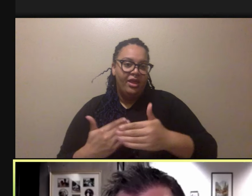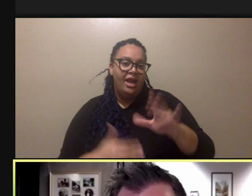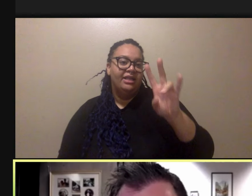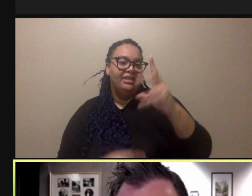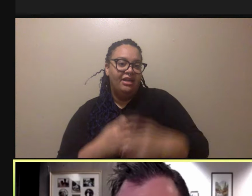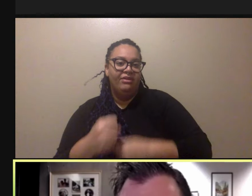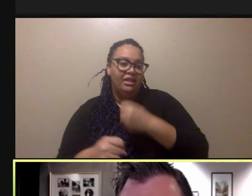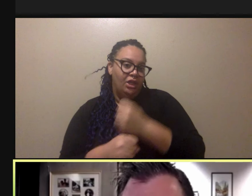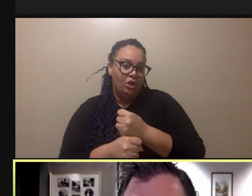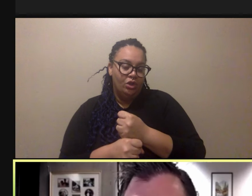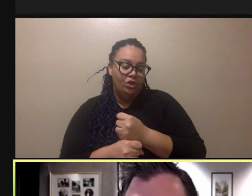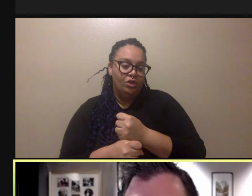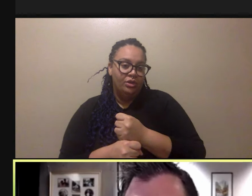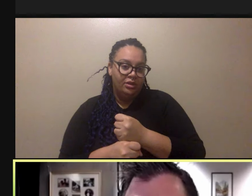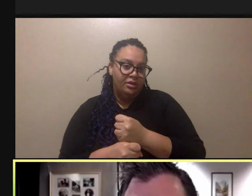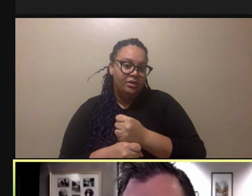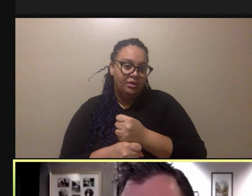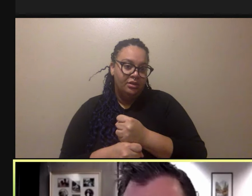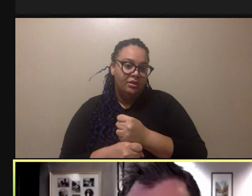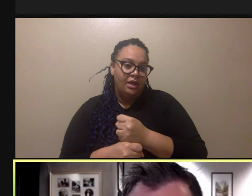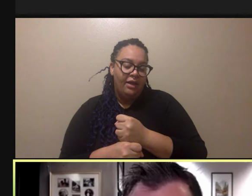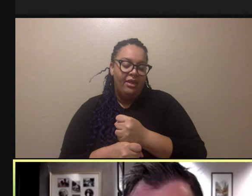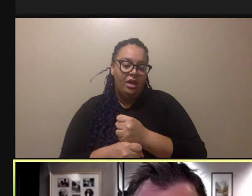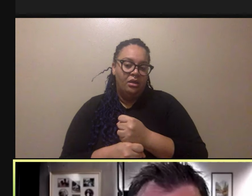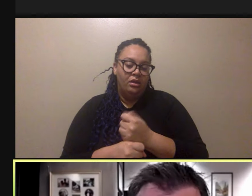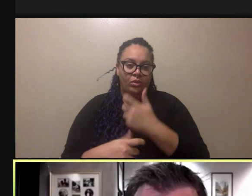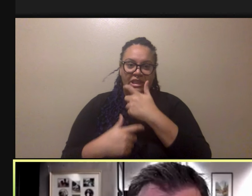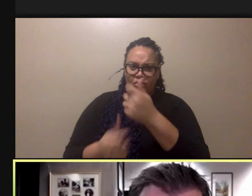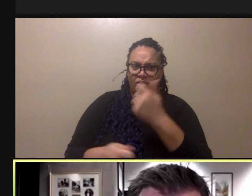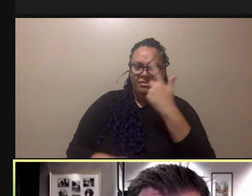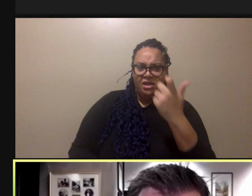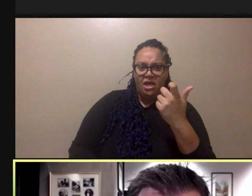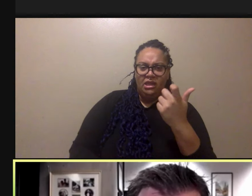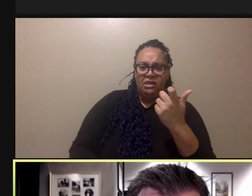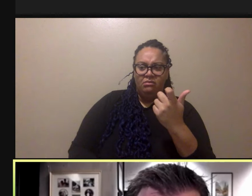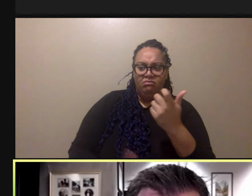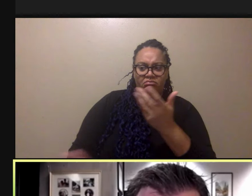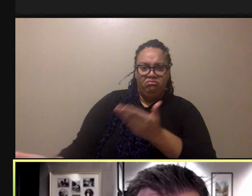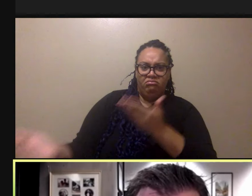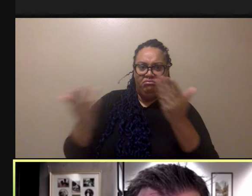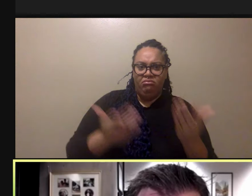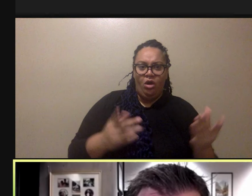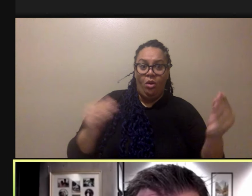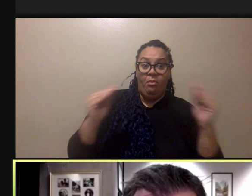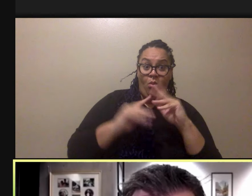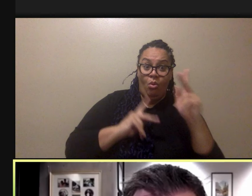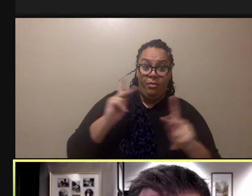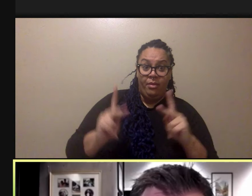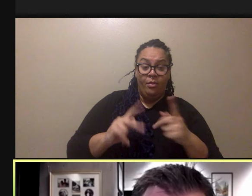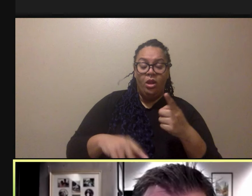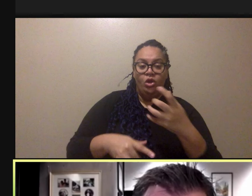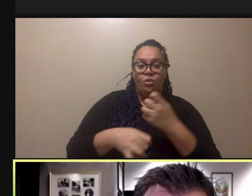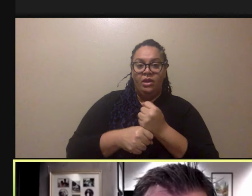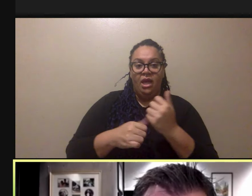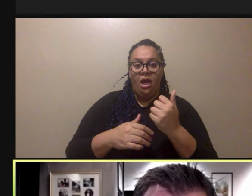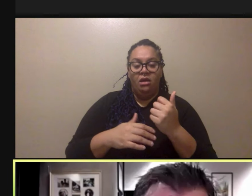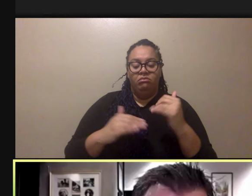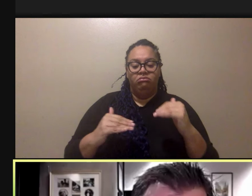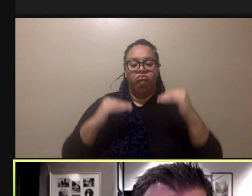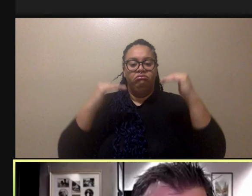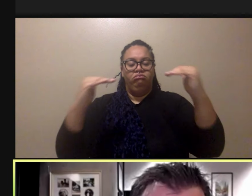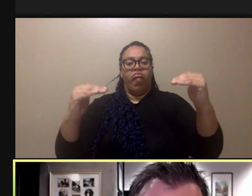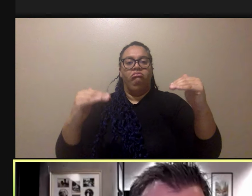7 years. And then there was an incentive to bring more population over, and that you'd get it was called the headright system, and you'd get